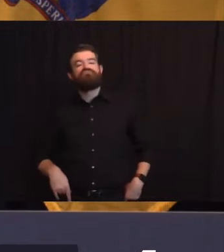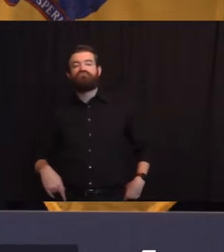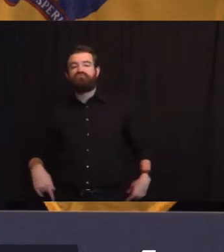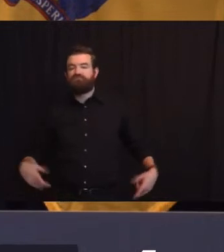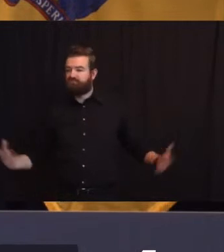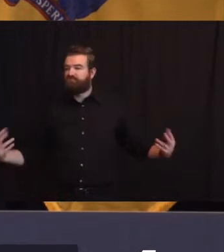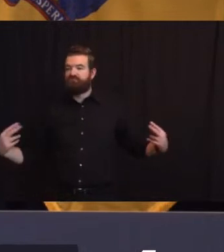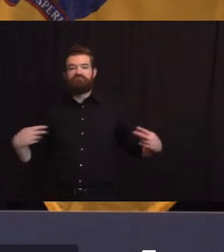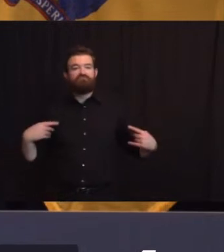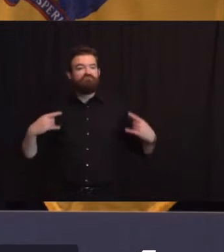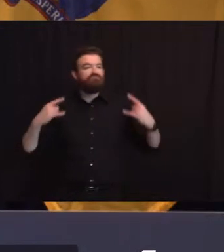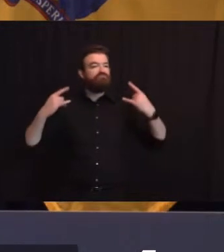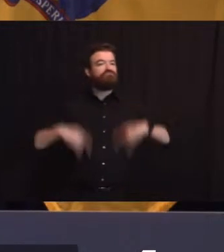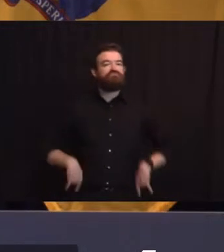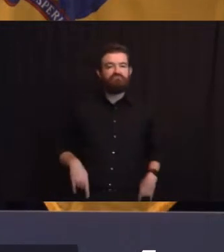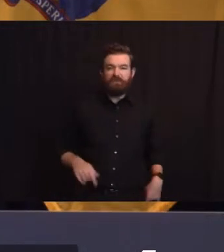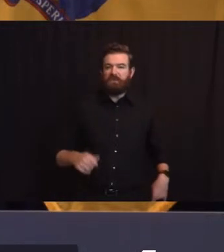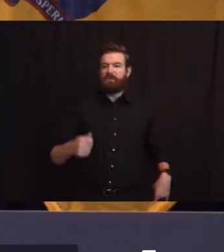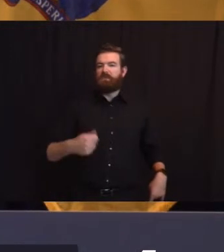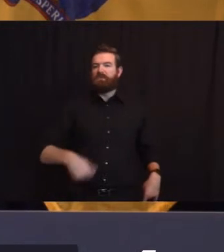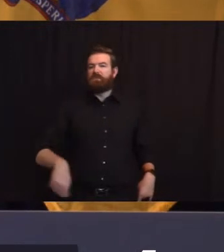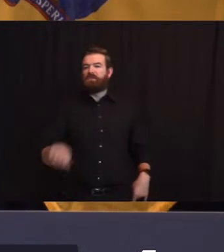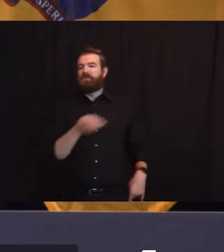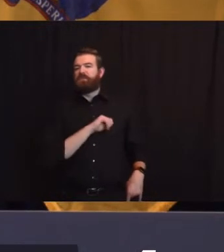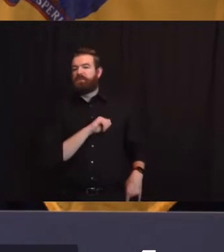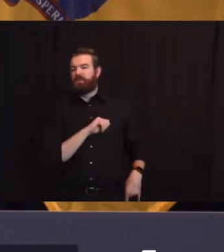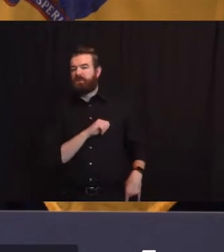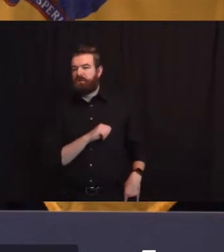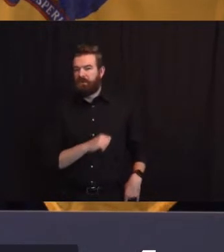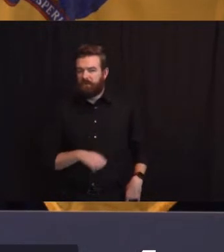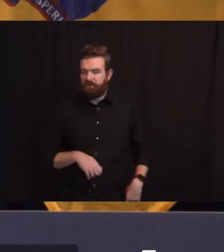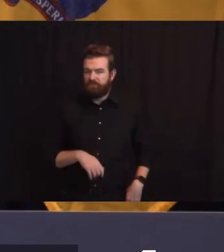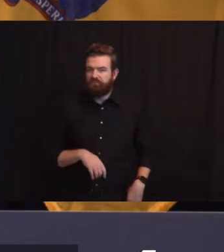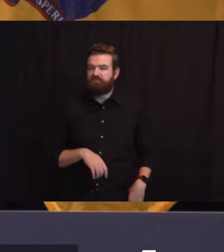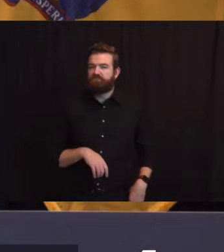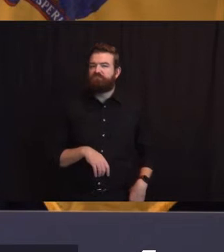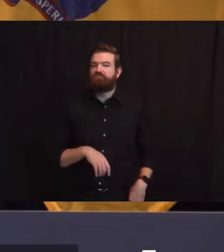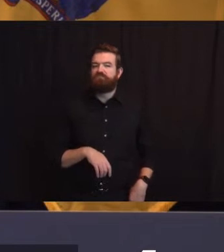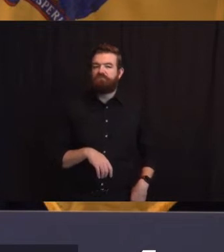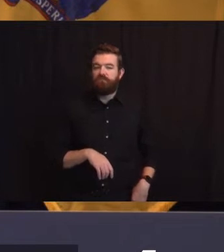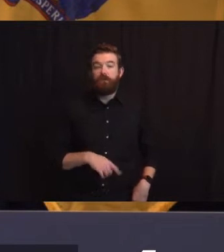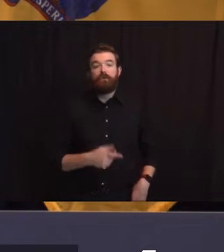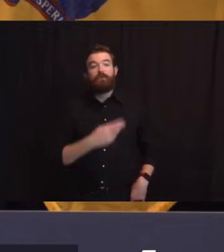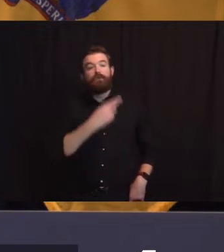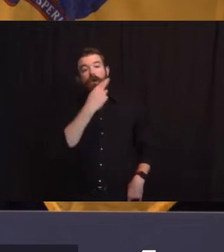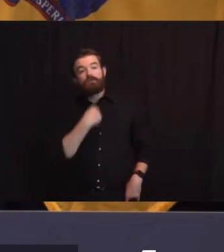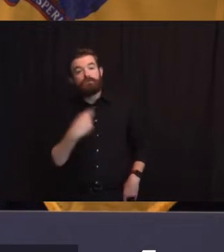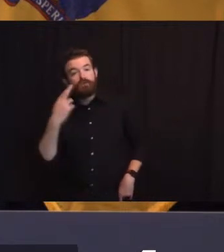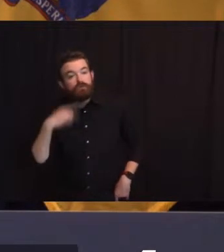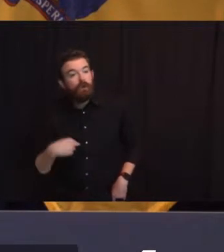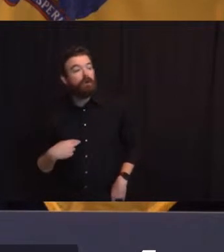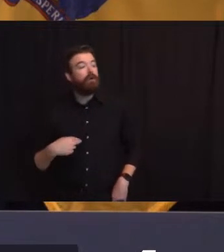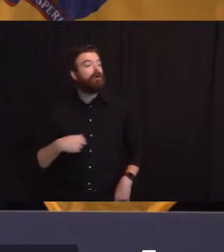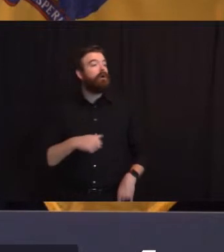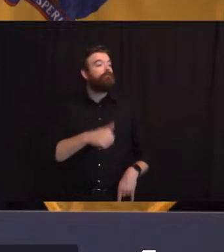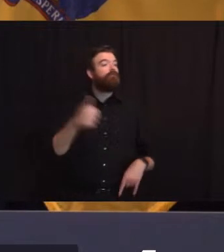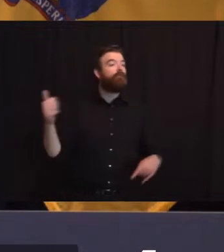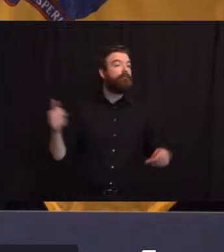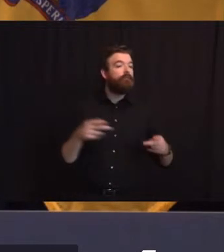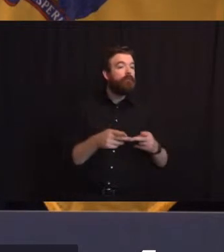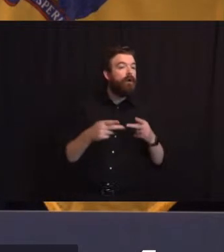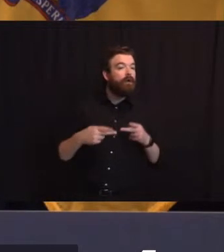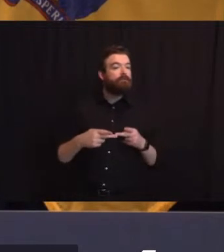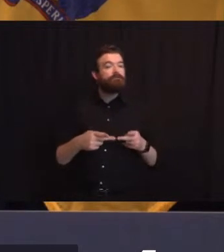With regard to the indoor masks and restaurants, has there been any thought about, you had said originally if